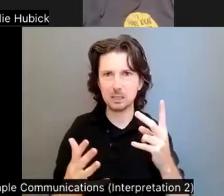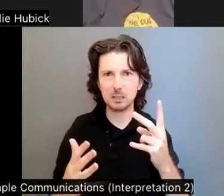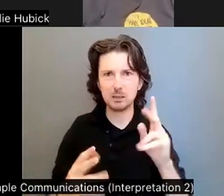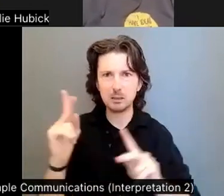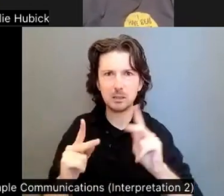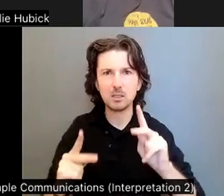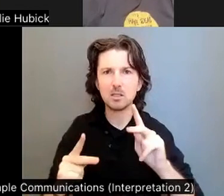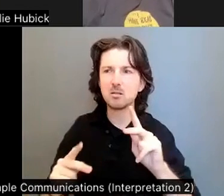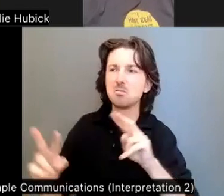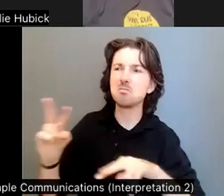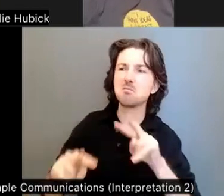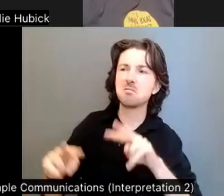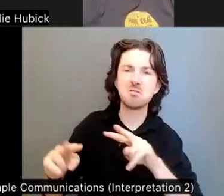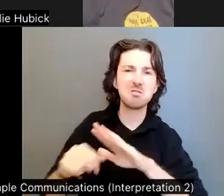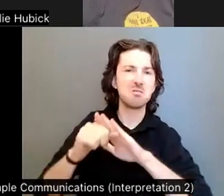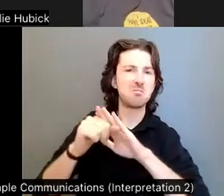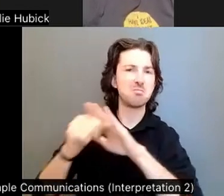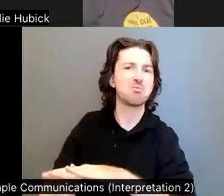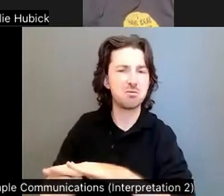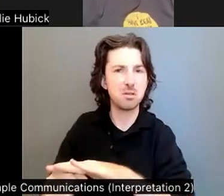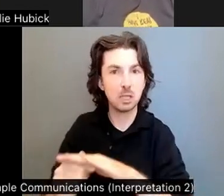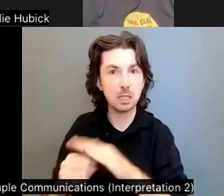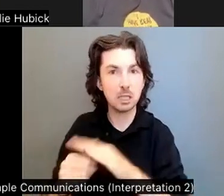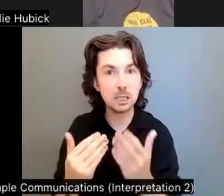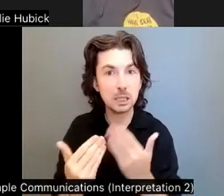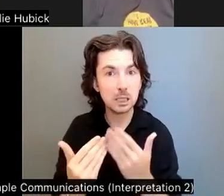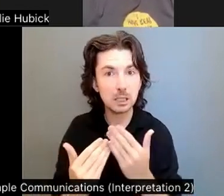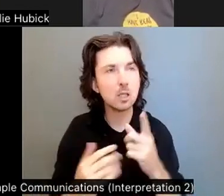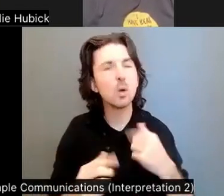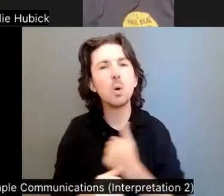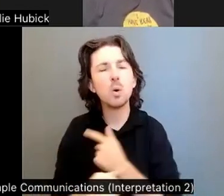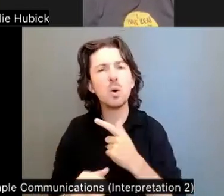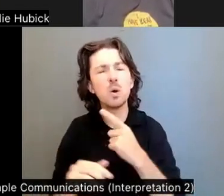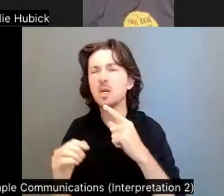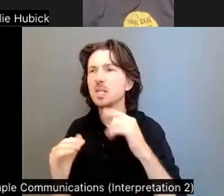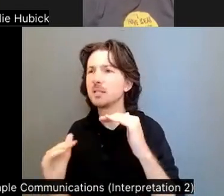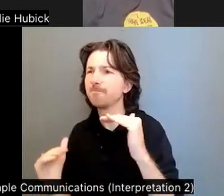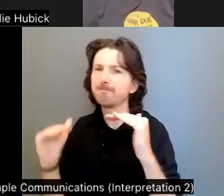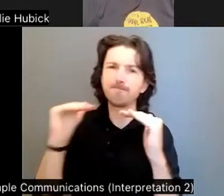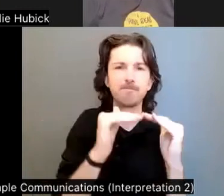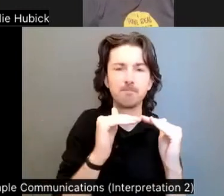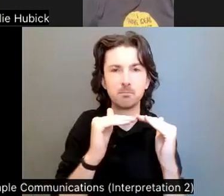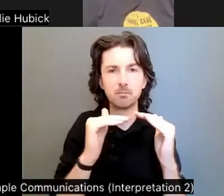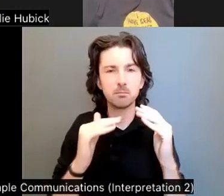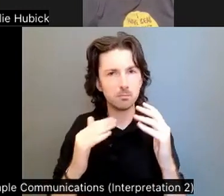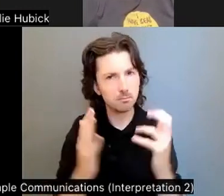One way is to, and if there's something that's actually incorrect as well,